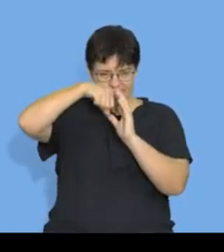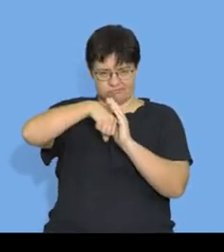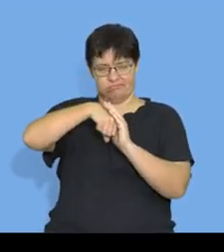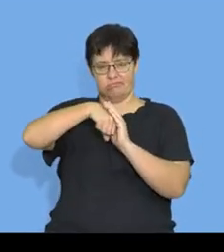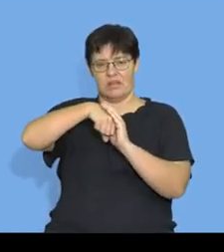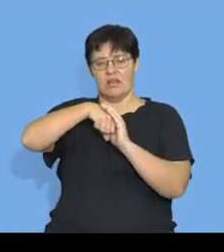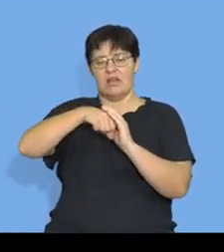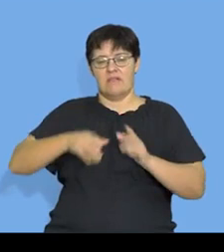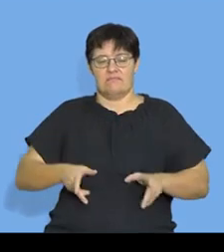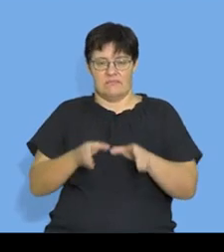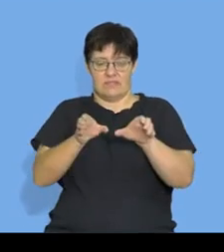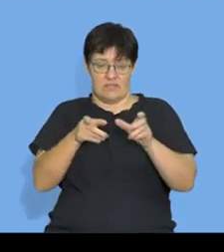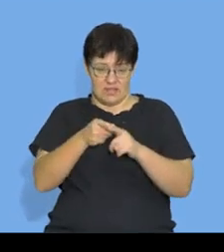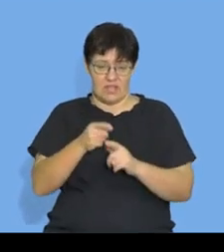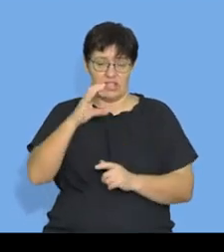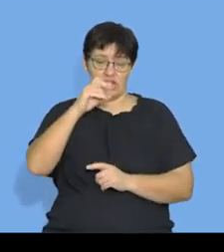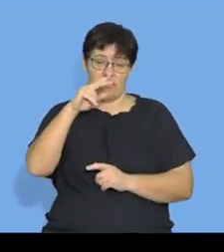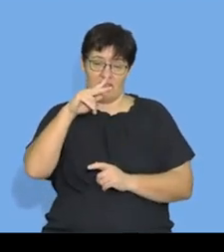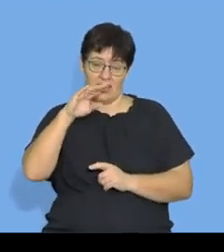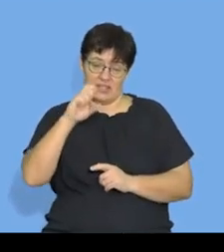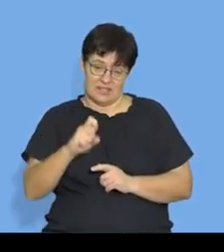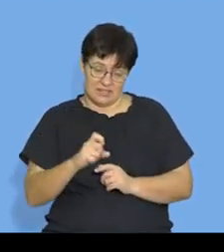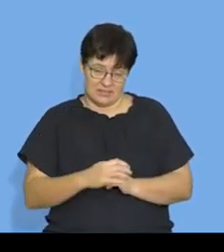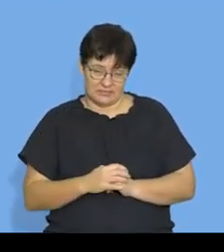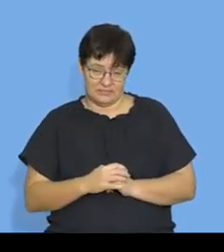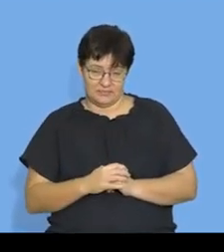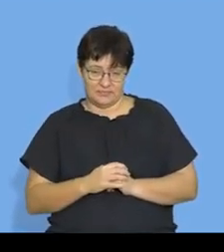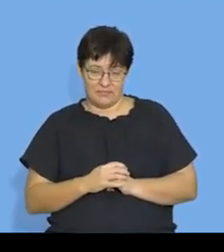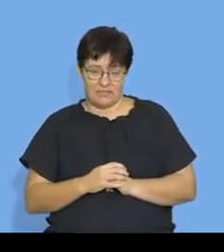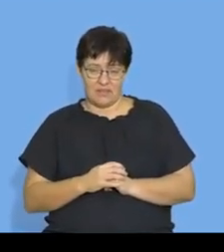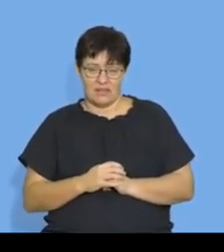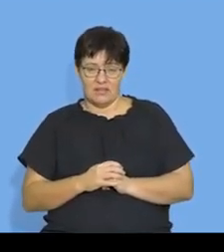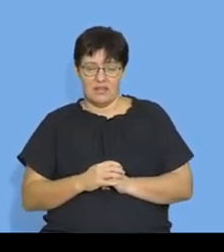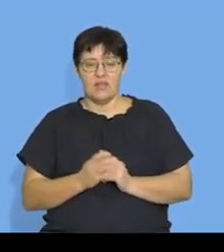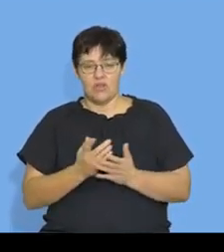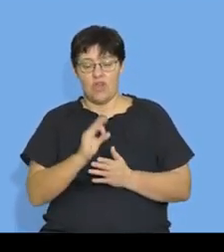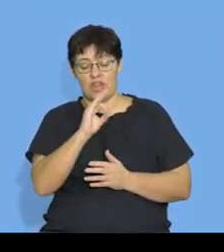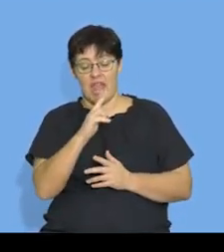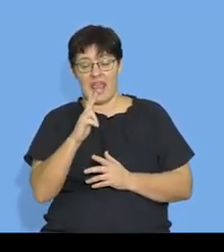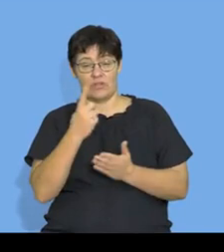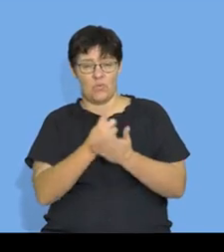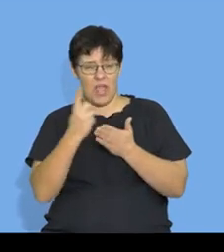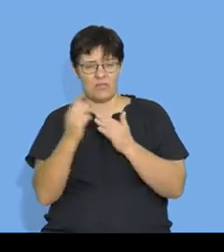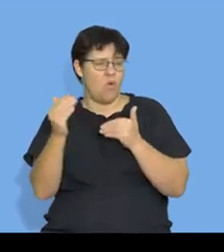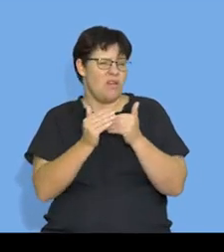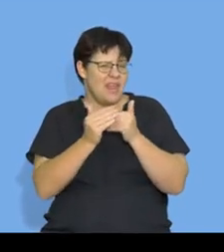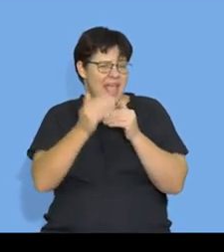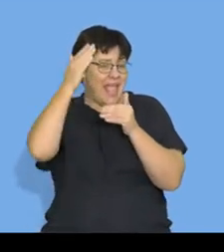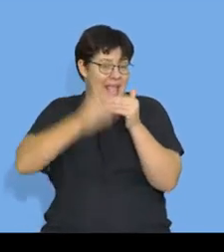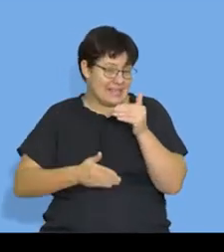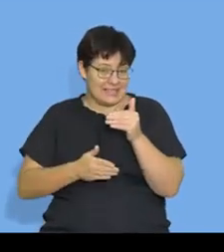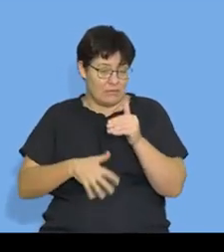engages in the cervix. So we talk about the baby developing in the fetus, and towards the 38 weeks or close towards the end